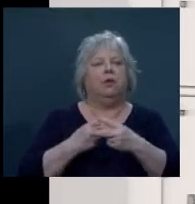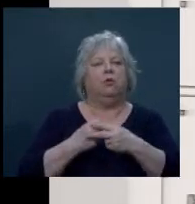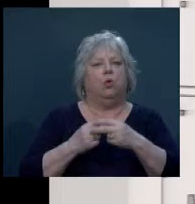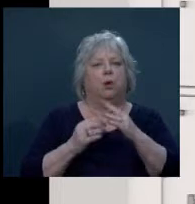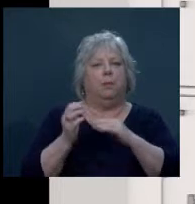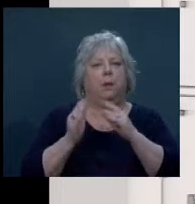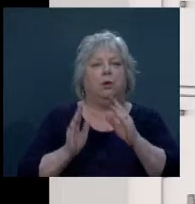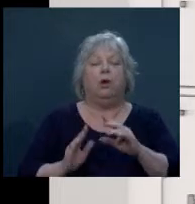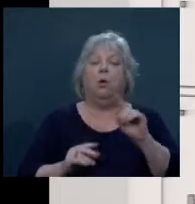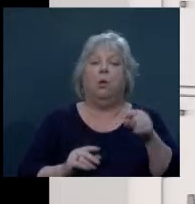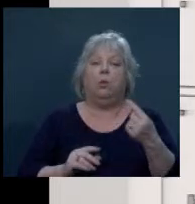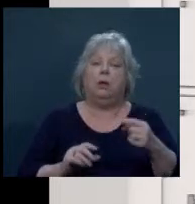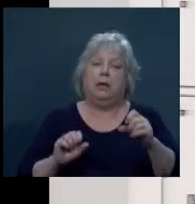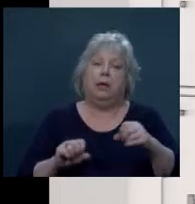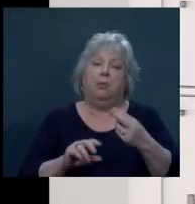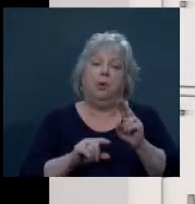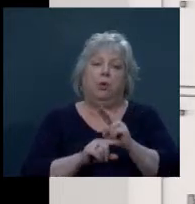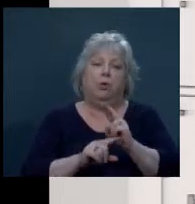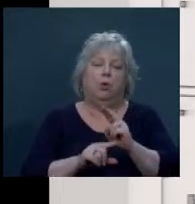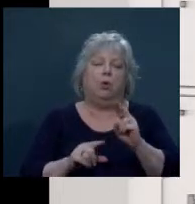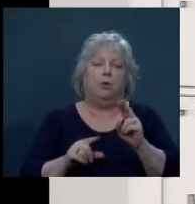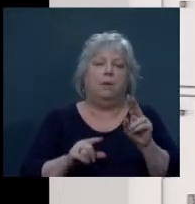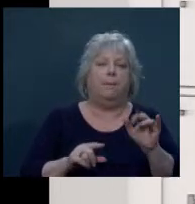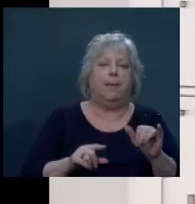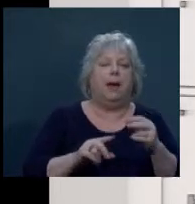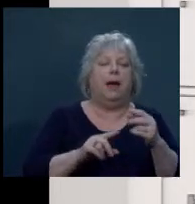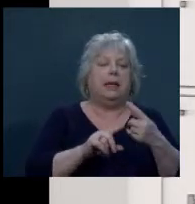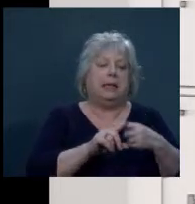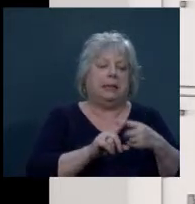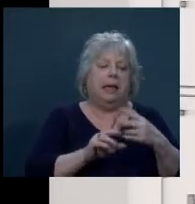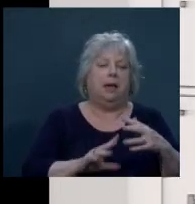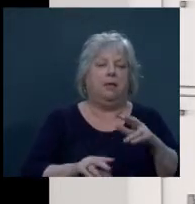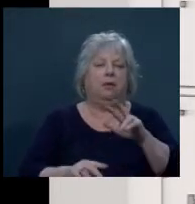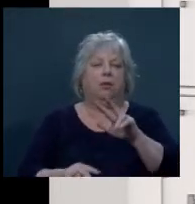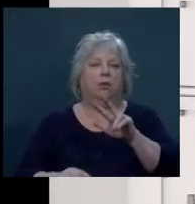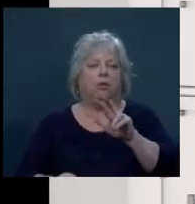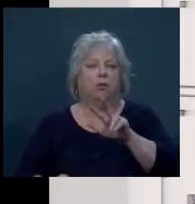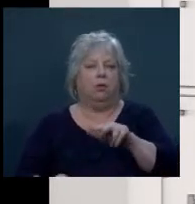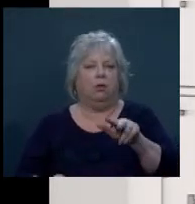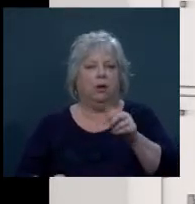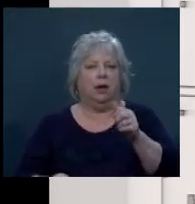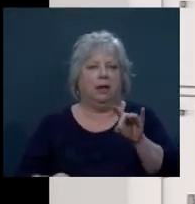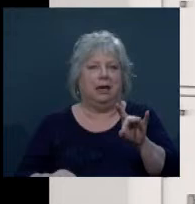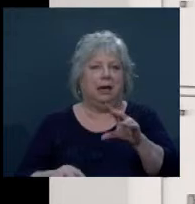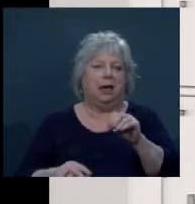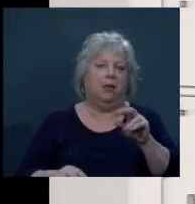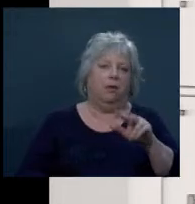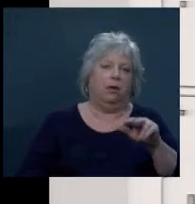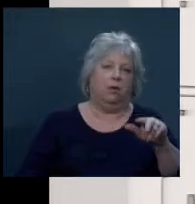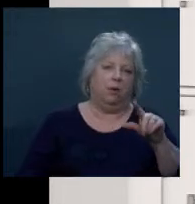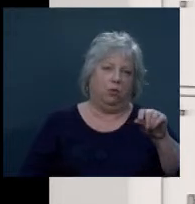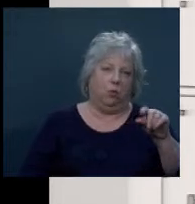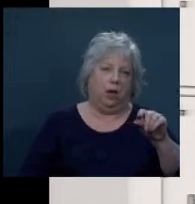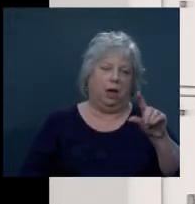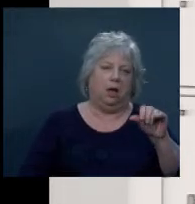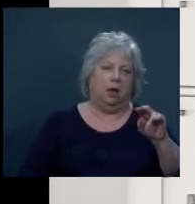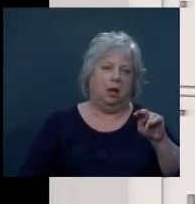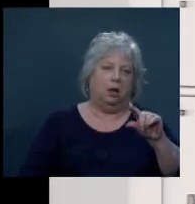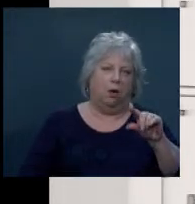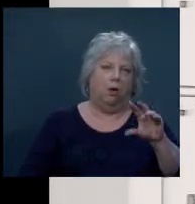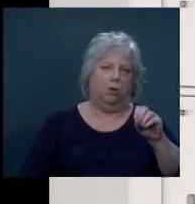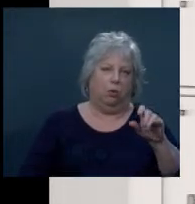used only by tenants of the 2 duplexes at 3318 and 3320 Longoy Street. And there's to be